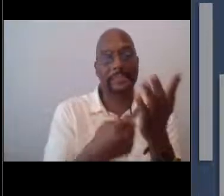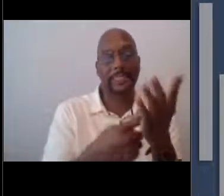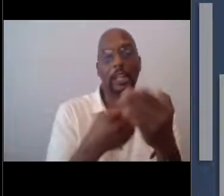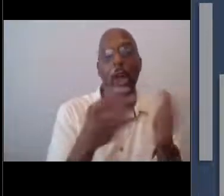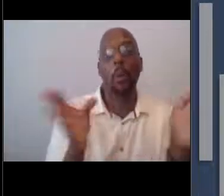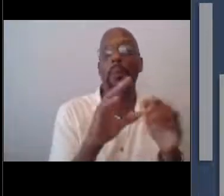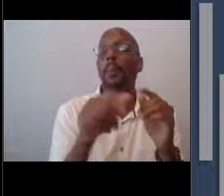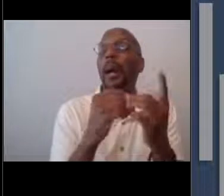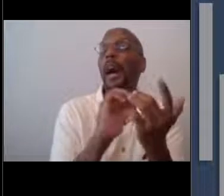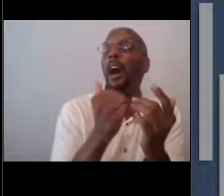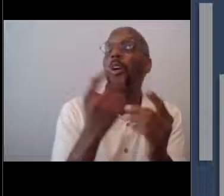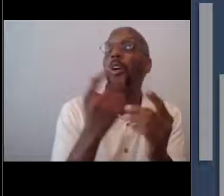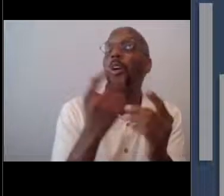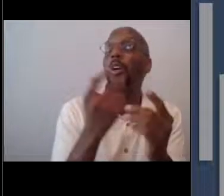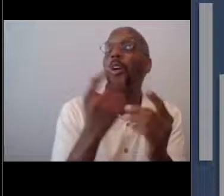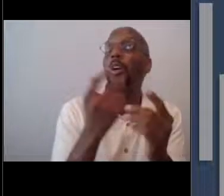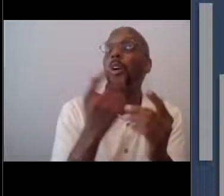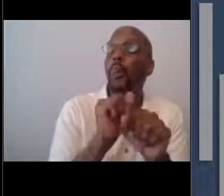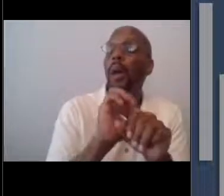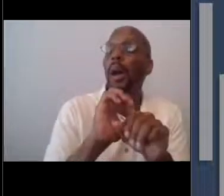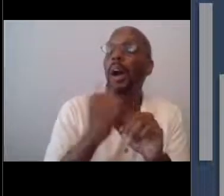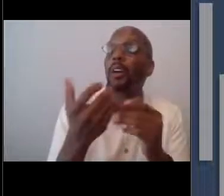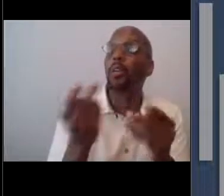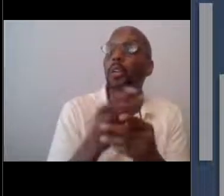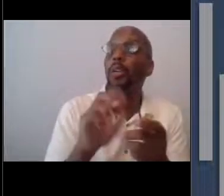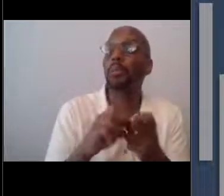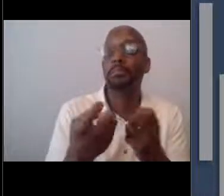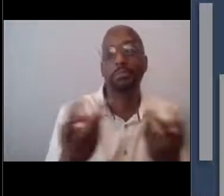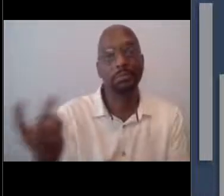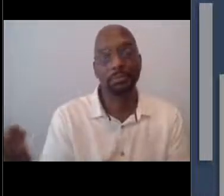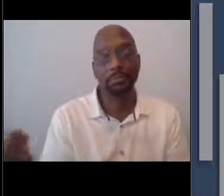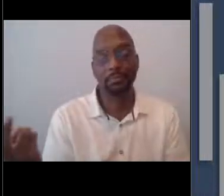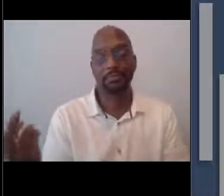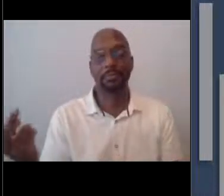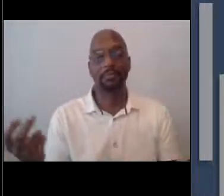Still more, working your way all the way down here. No one passed me. No one passed you.